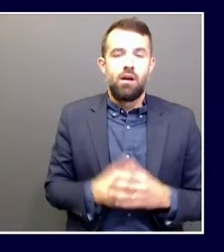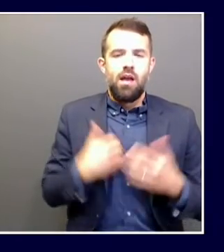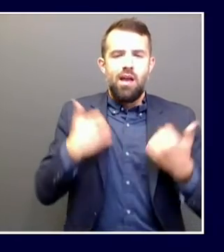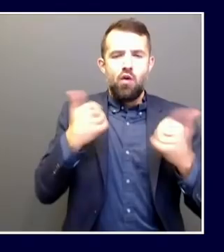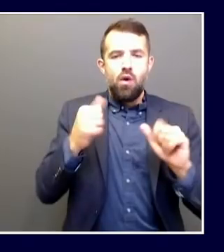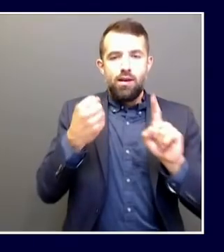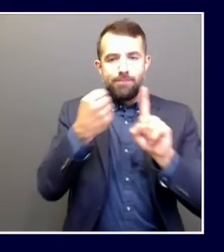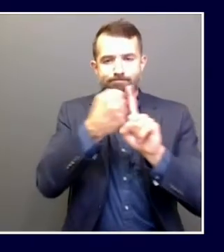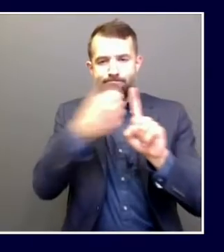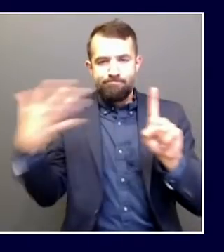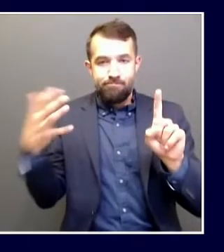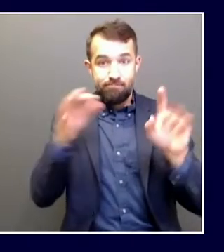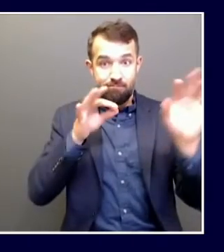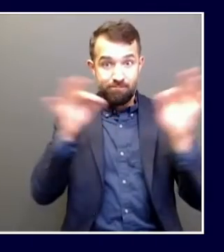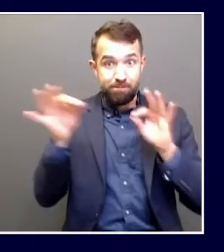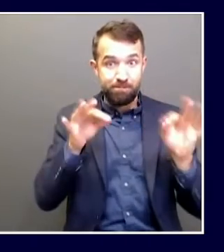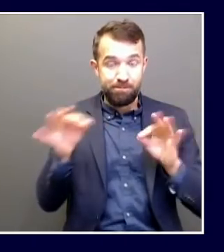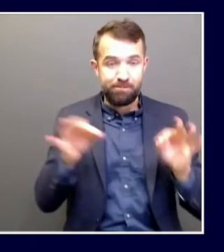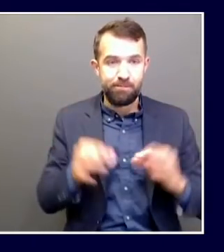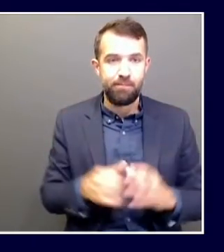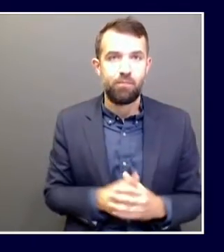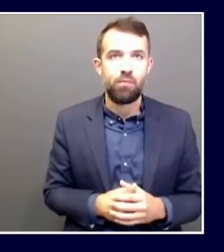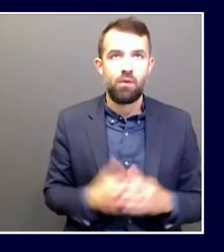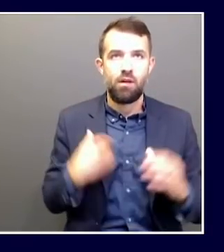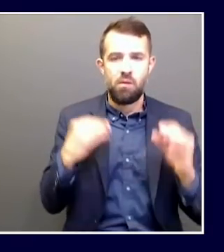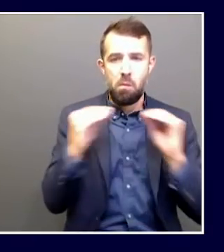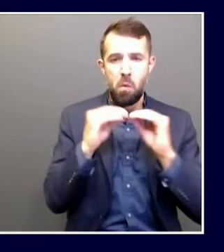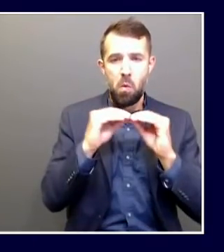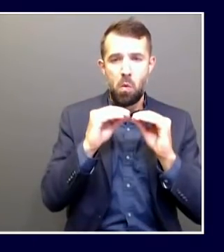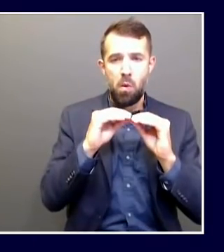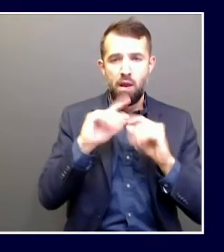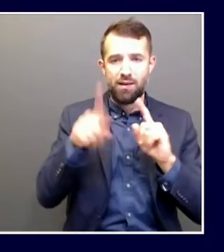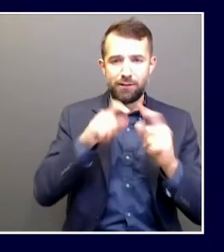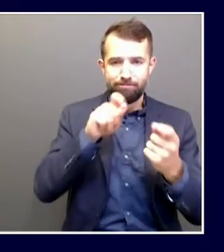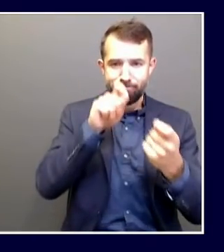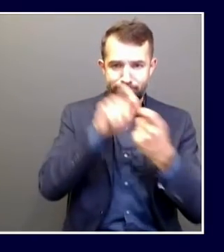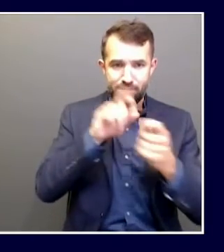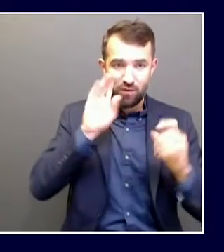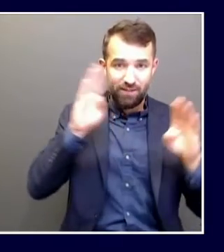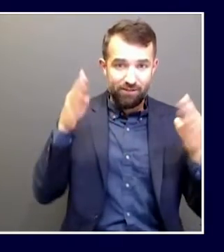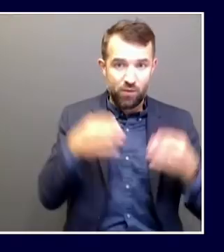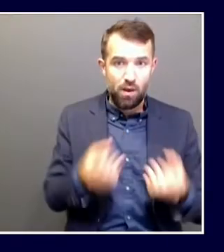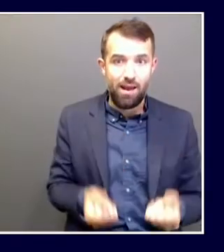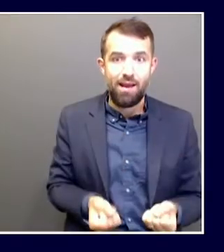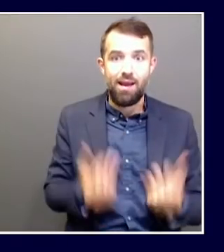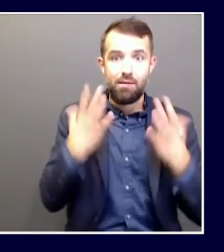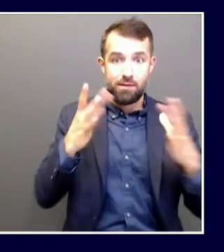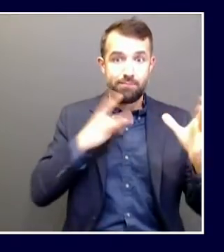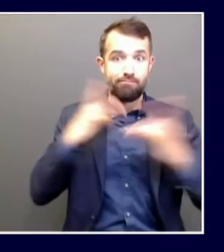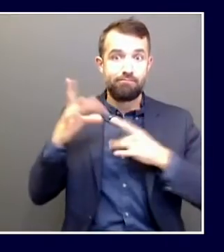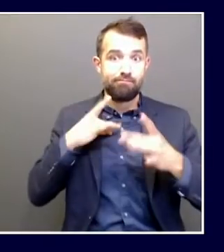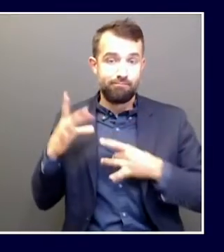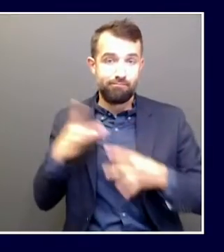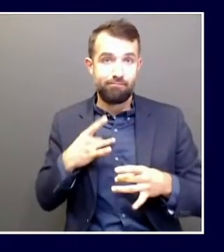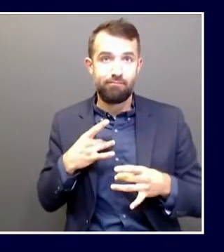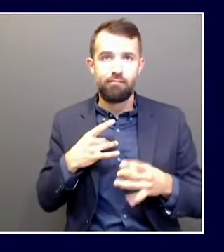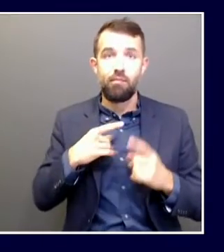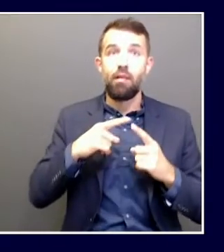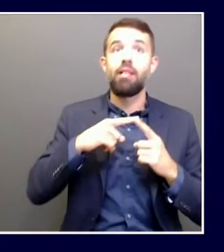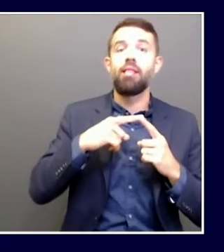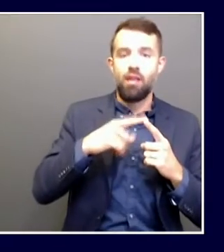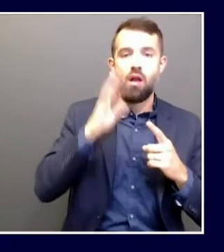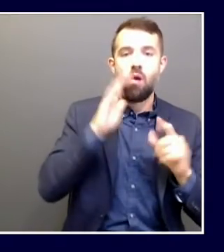out, widen the aperture a bit. On the case number itself, generally speaking, when we get, let's just say